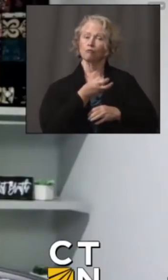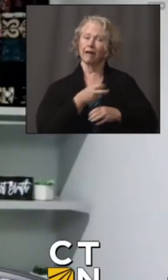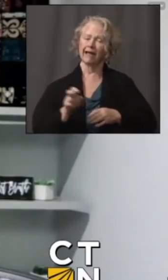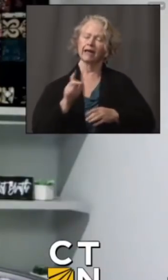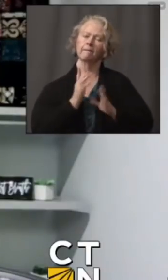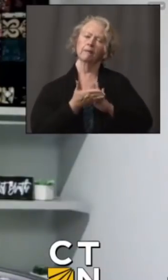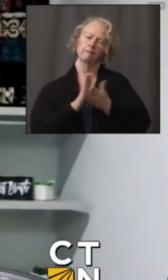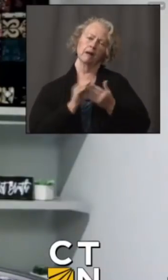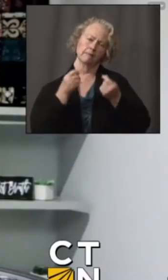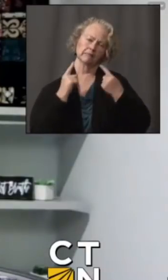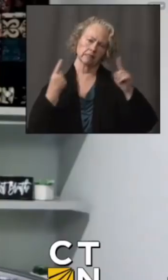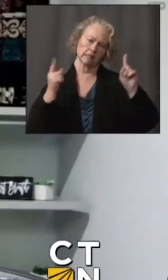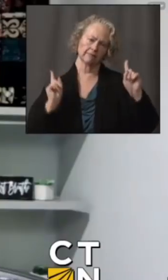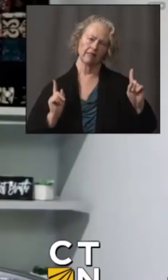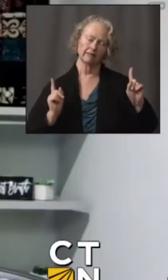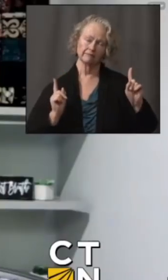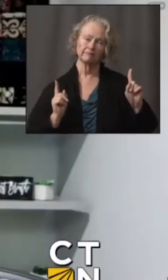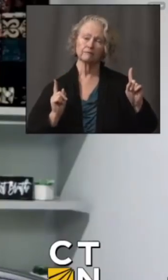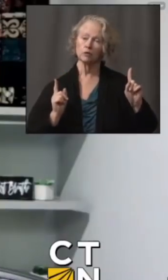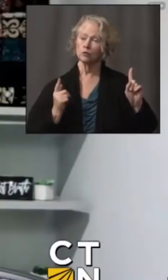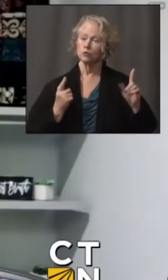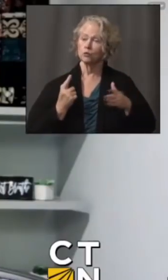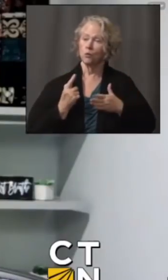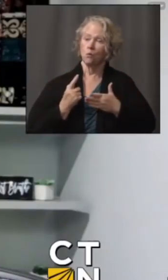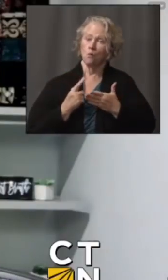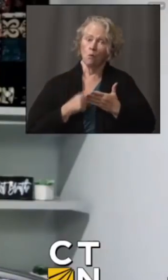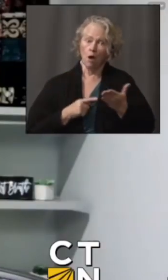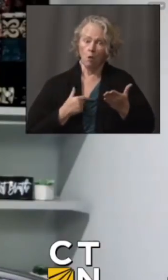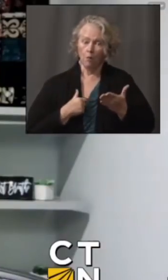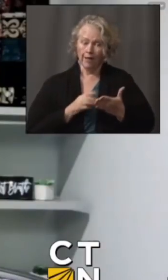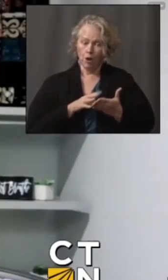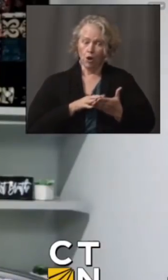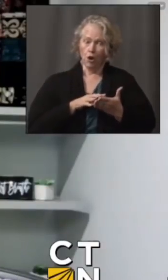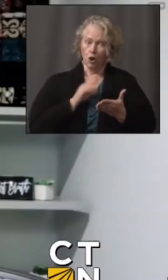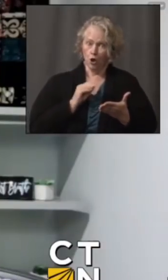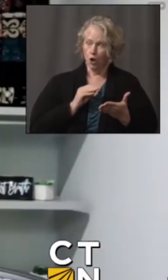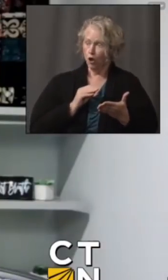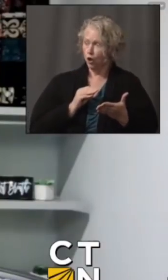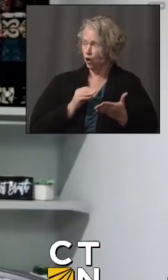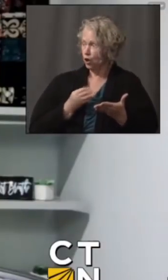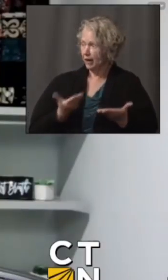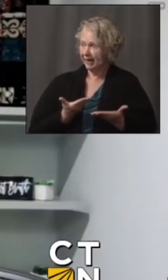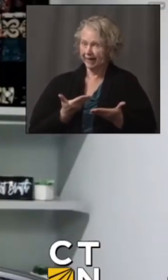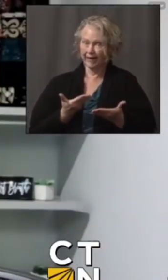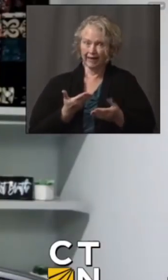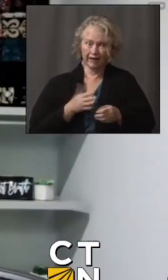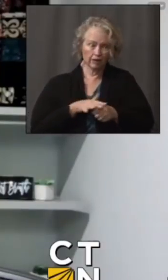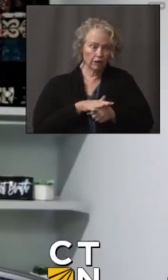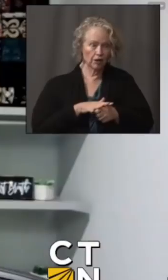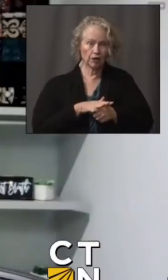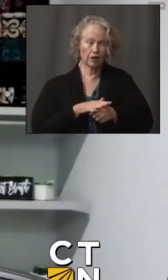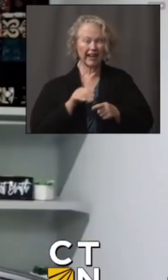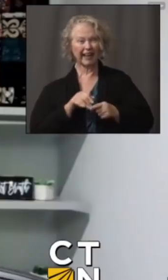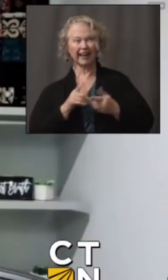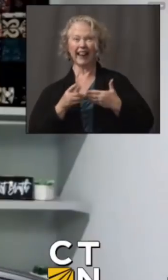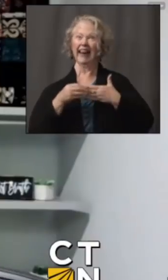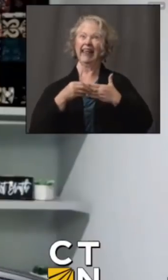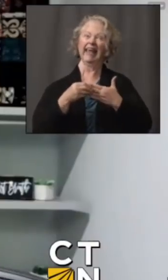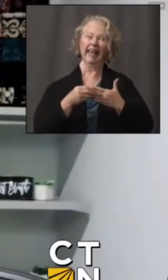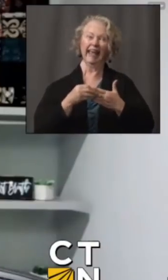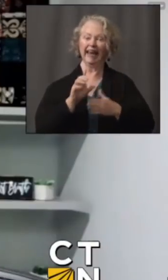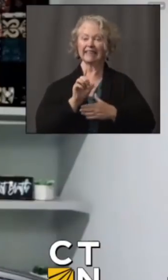implementation blueprint. And so the lessons that we learn here in a leading state such as Connecticut are going